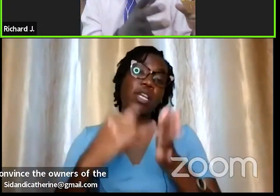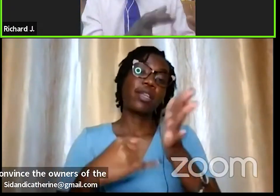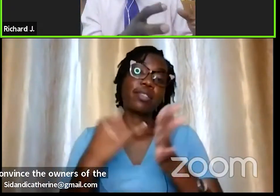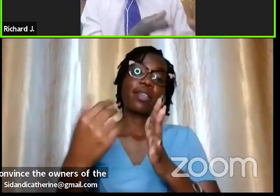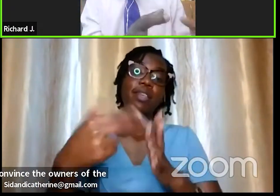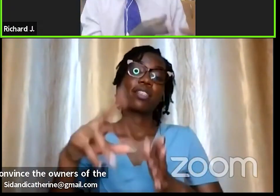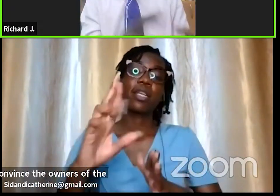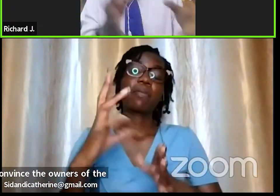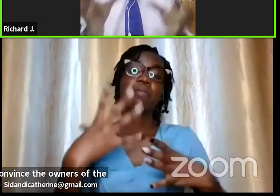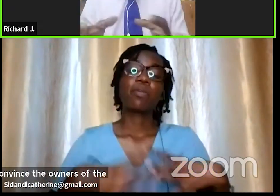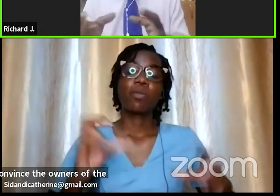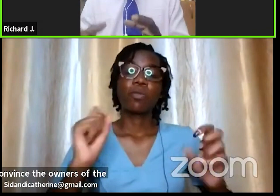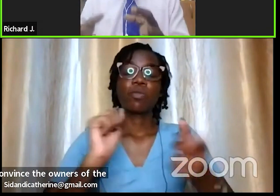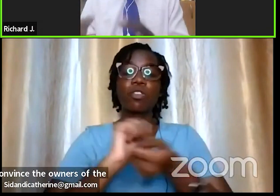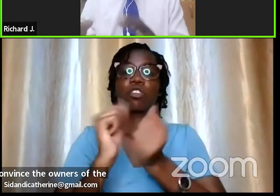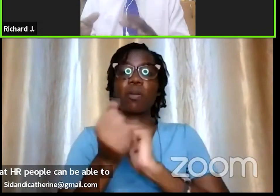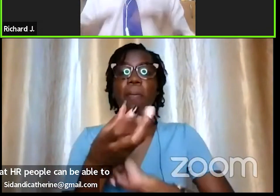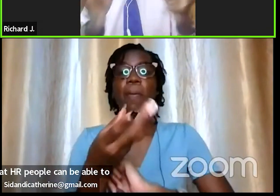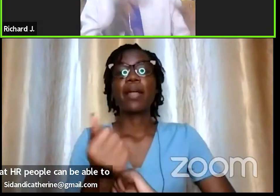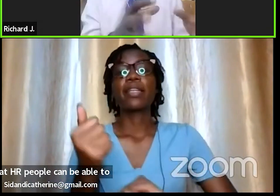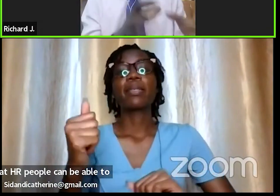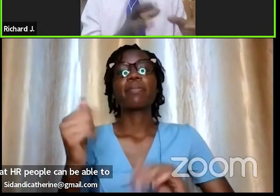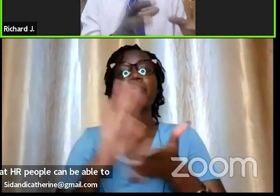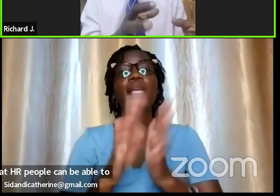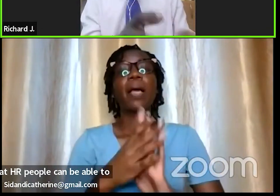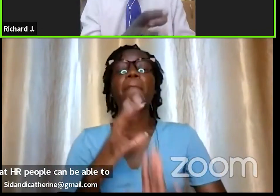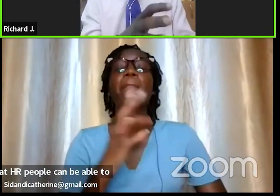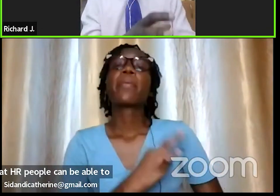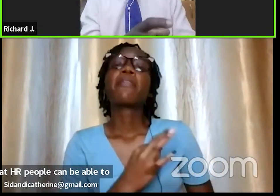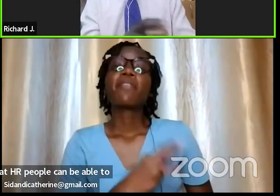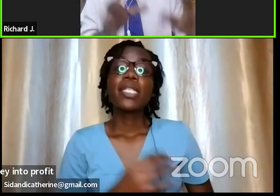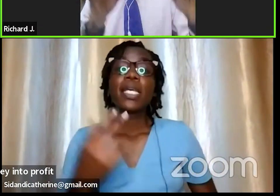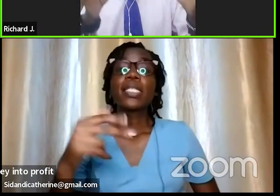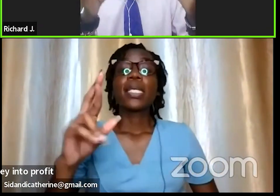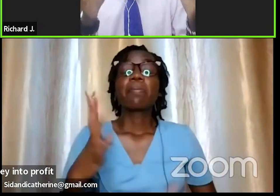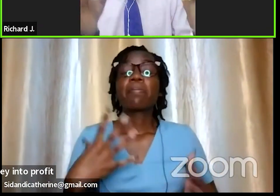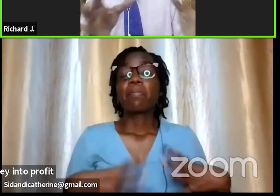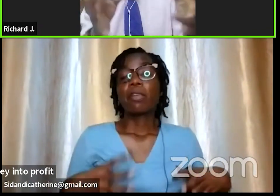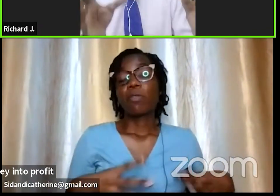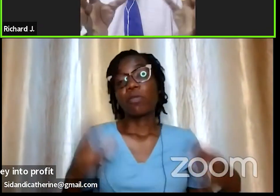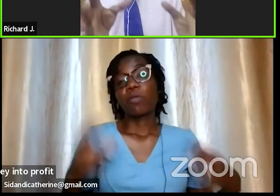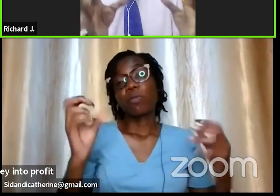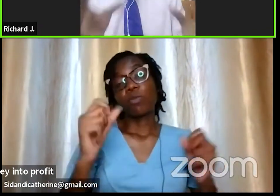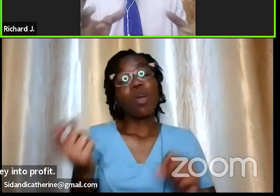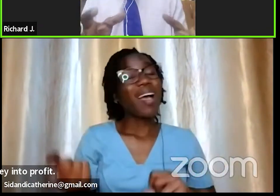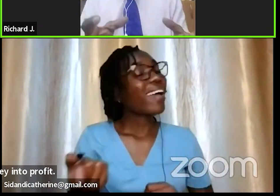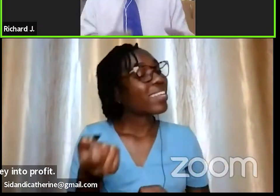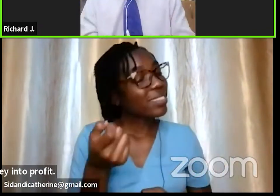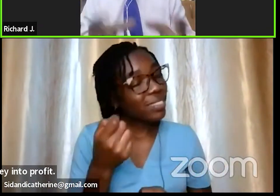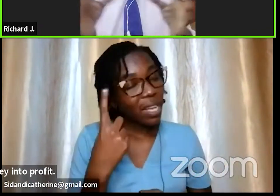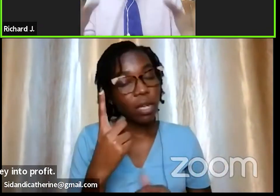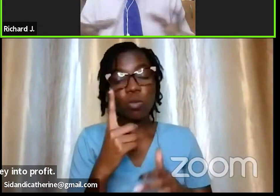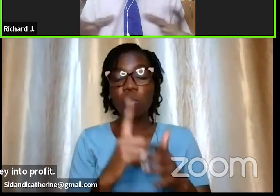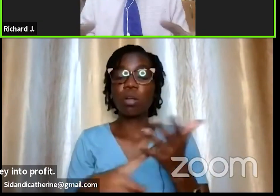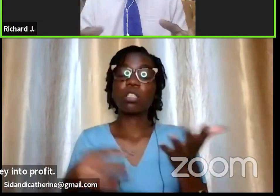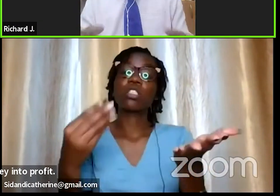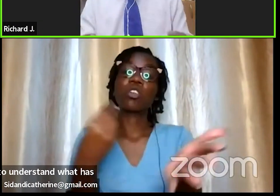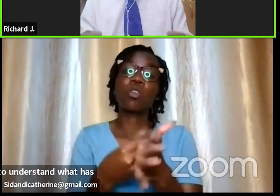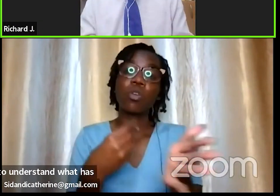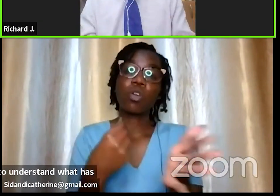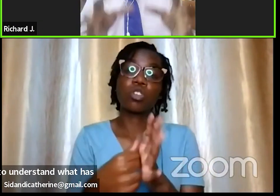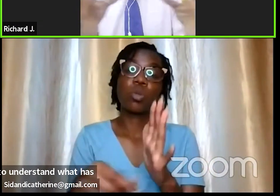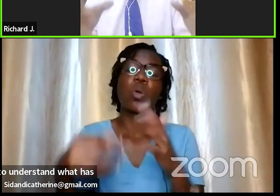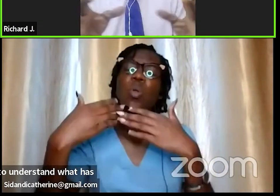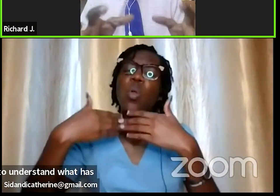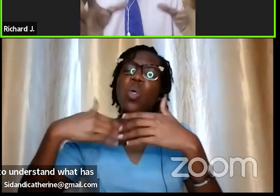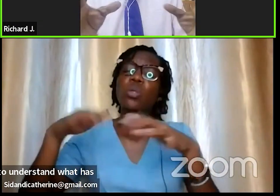able to convert money into profit. HR people can be able to understand what has caused the loss within the